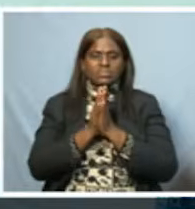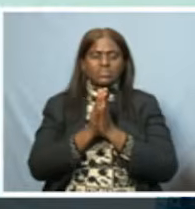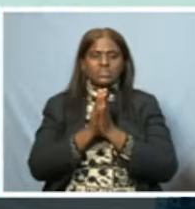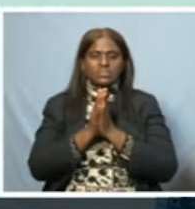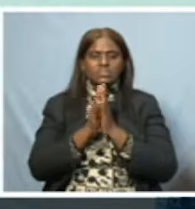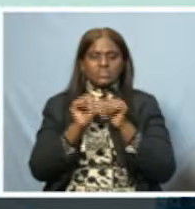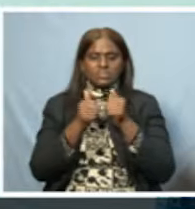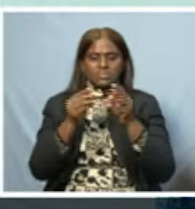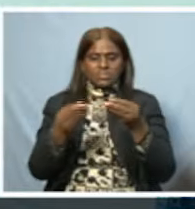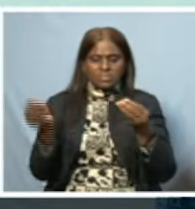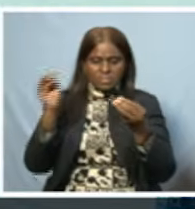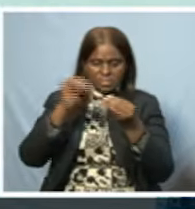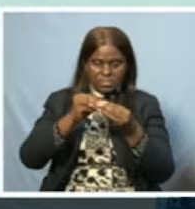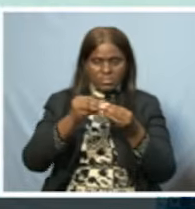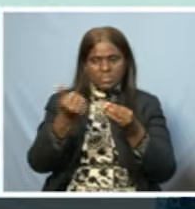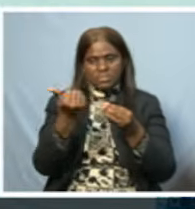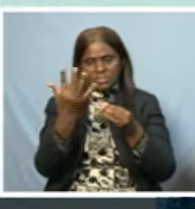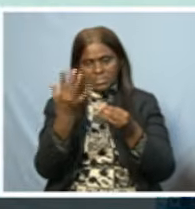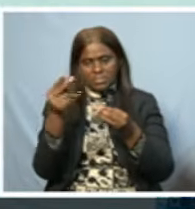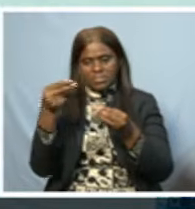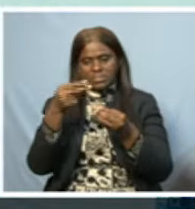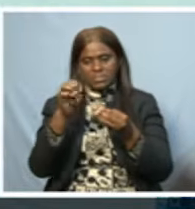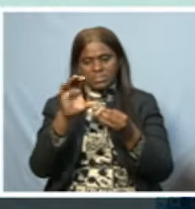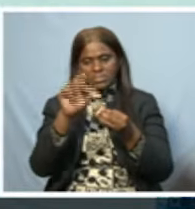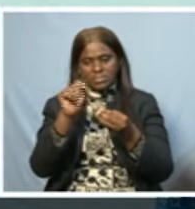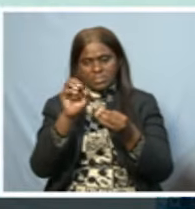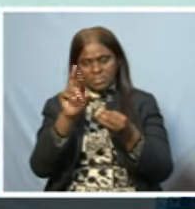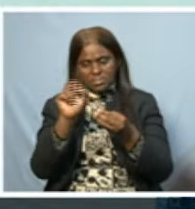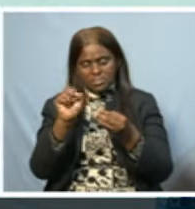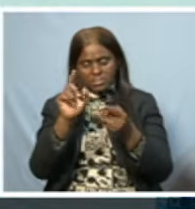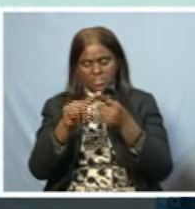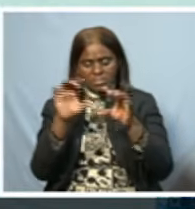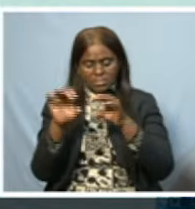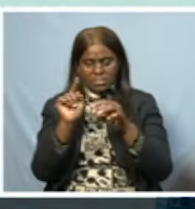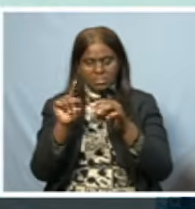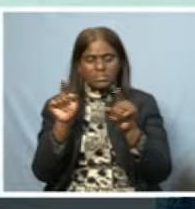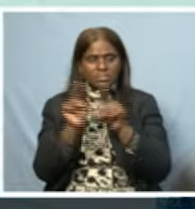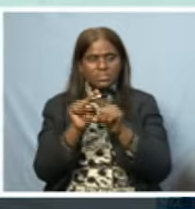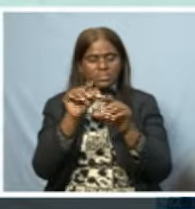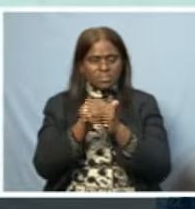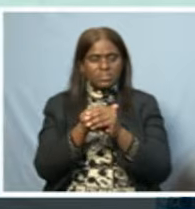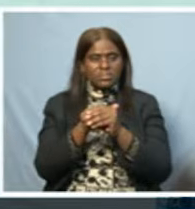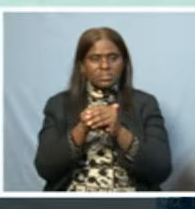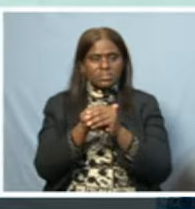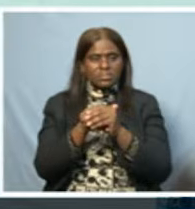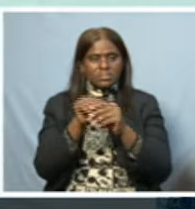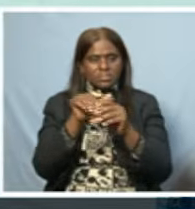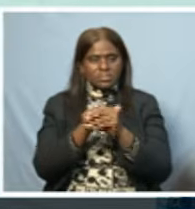as well as